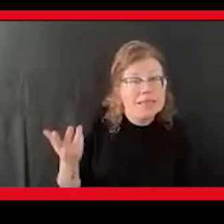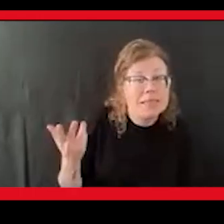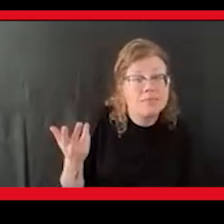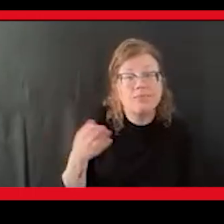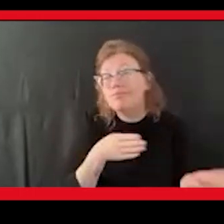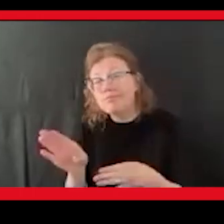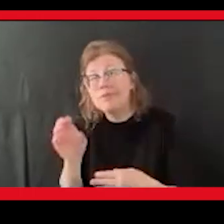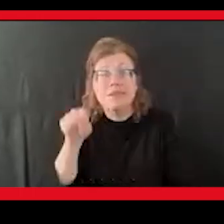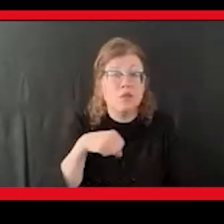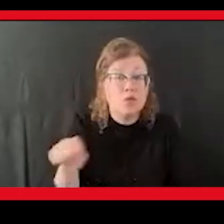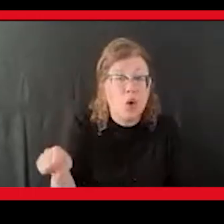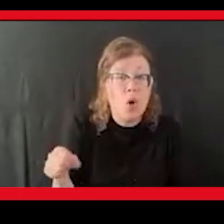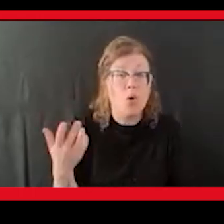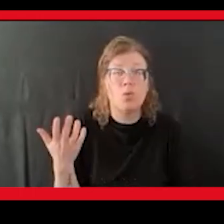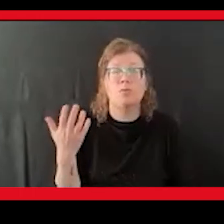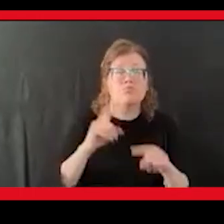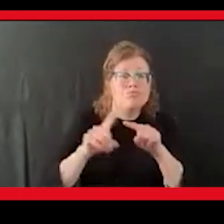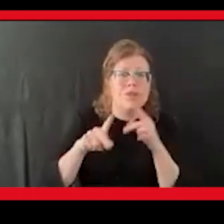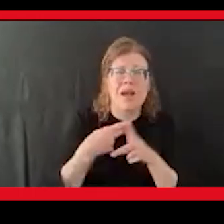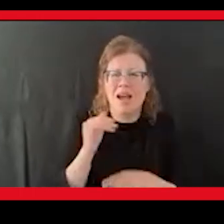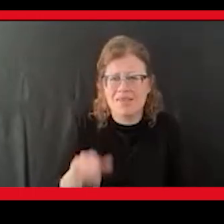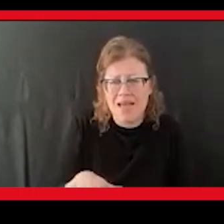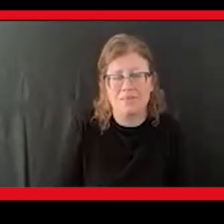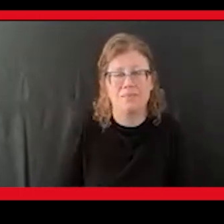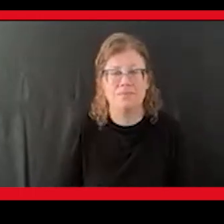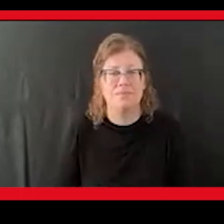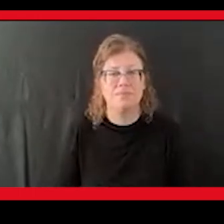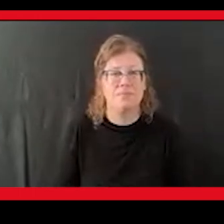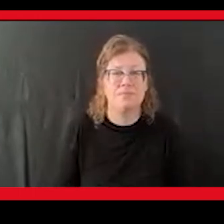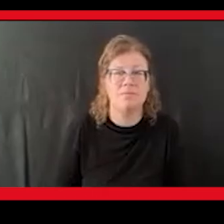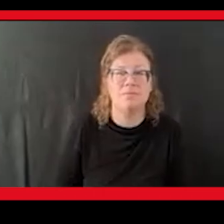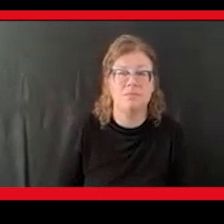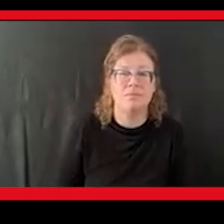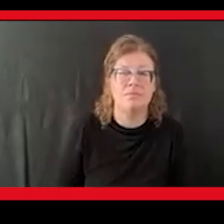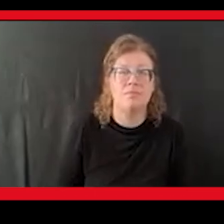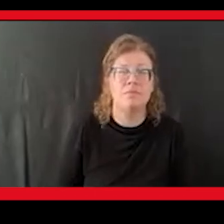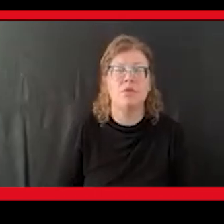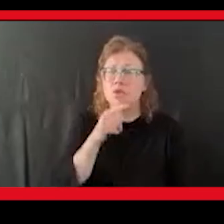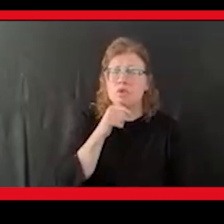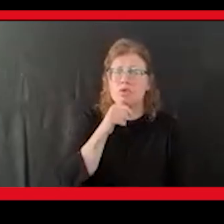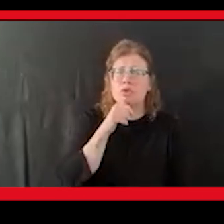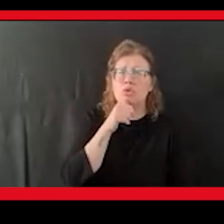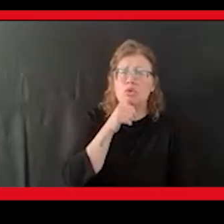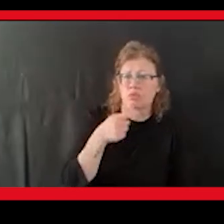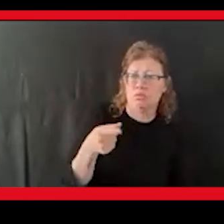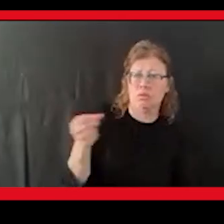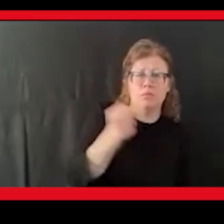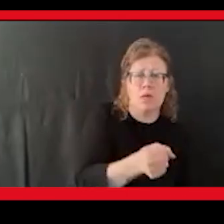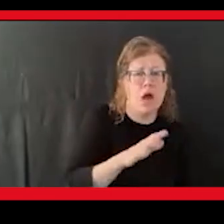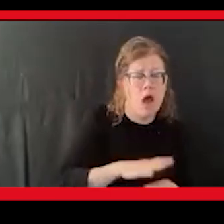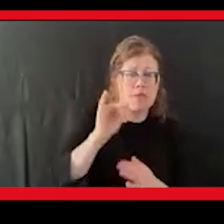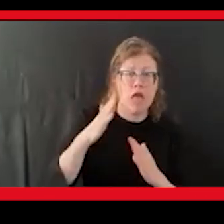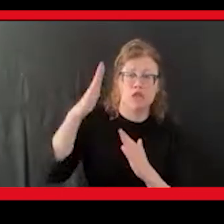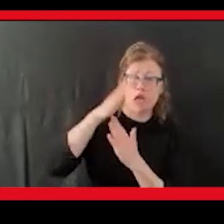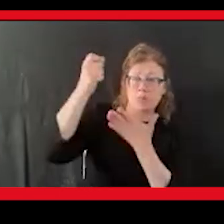Applications will be granted from the highest scores going down the list until the funding runs out. The final